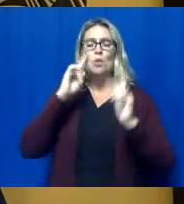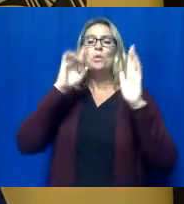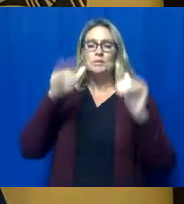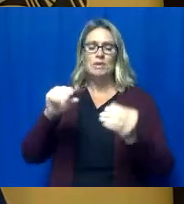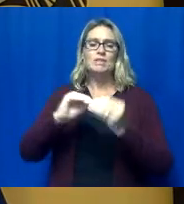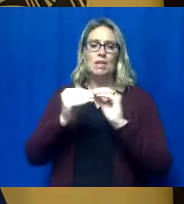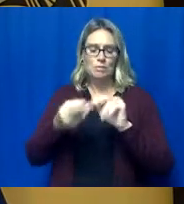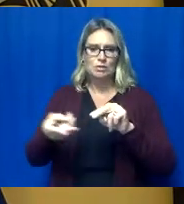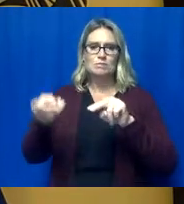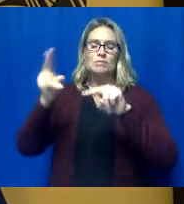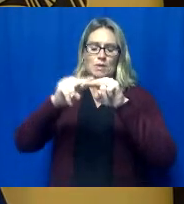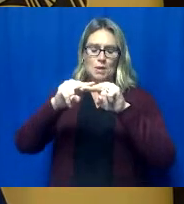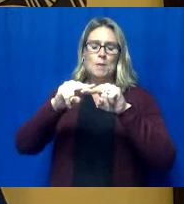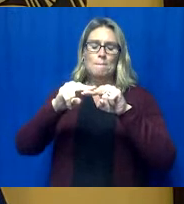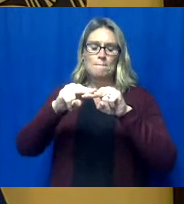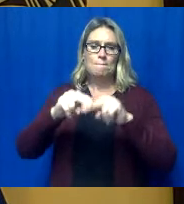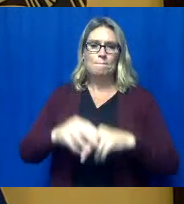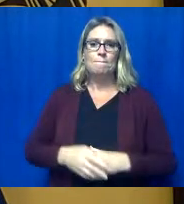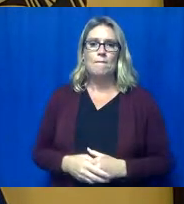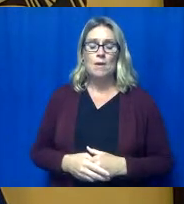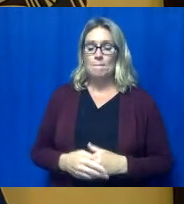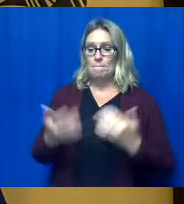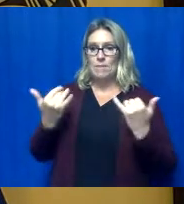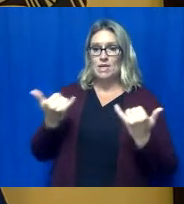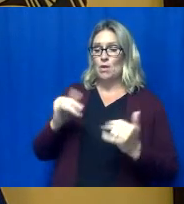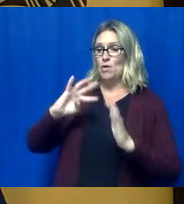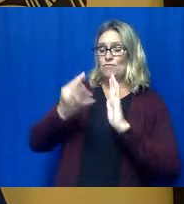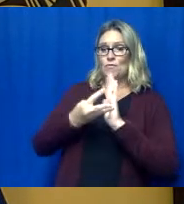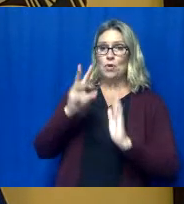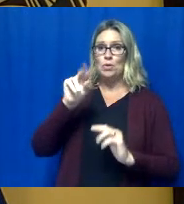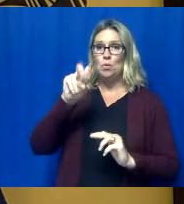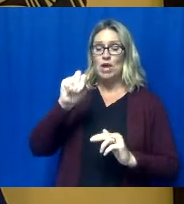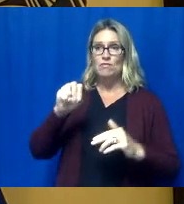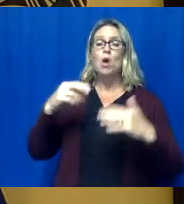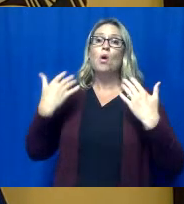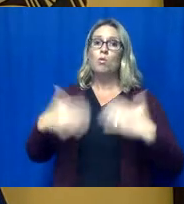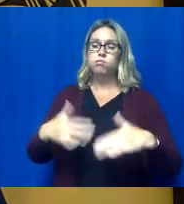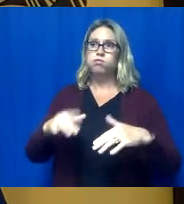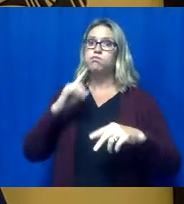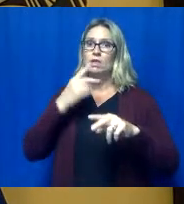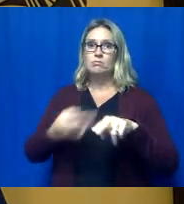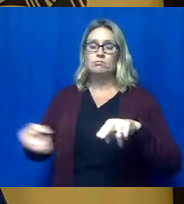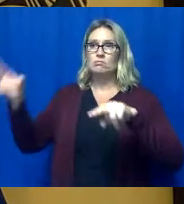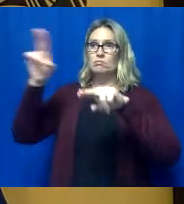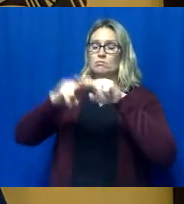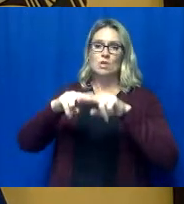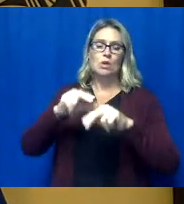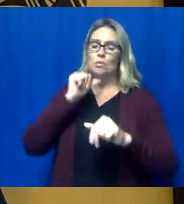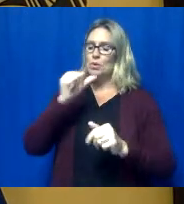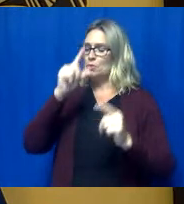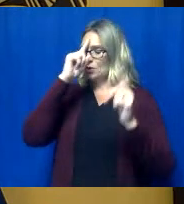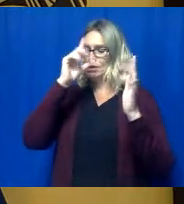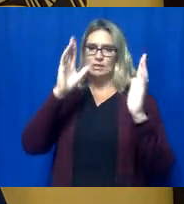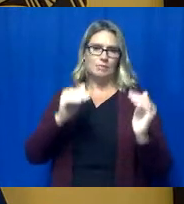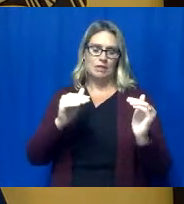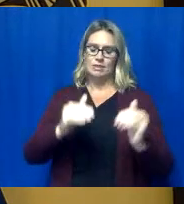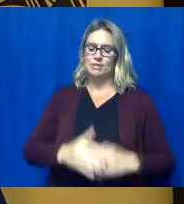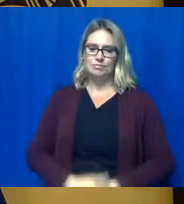But the pace of this 4th wave is beyond what we had anticipated.